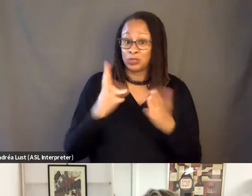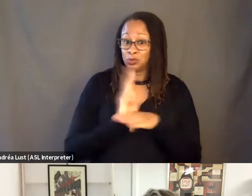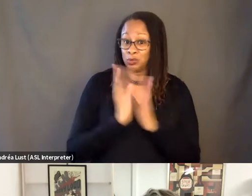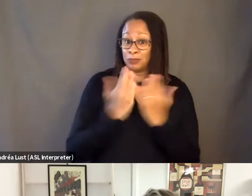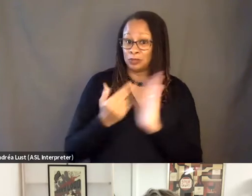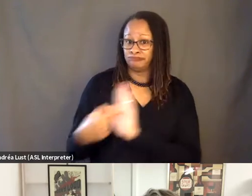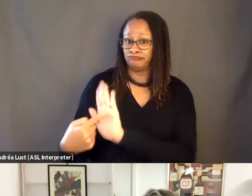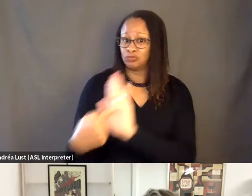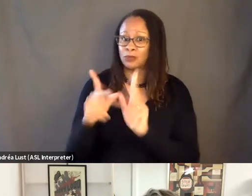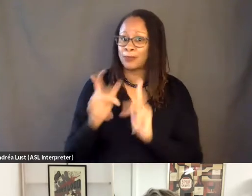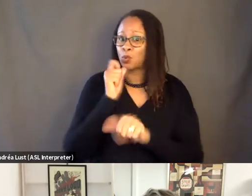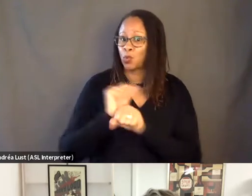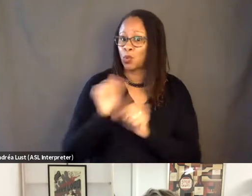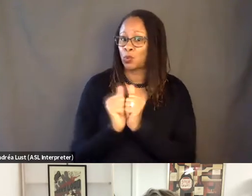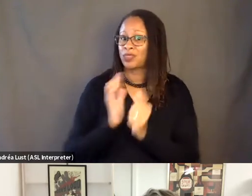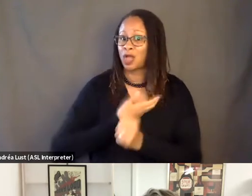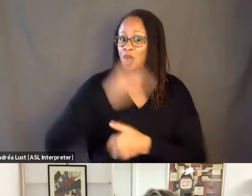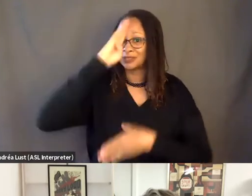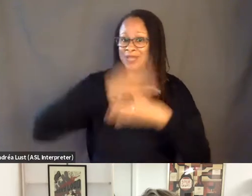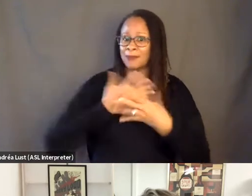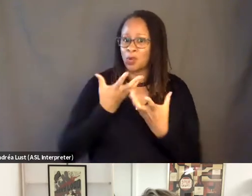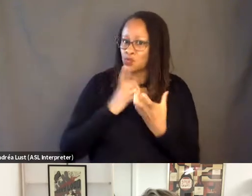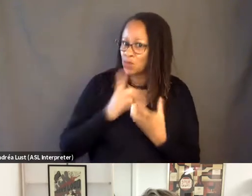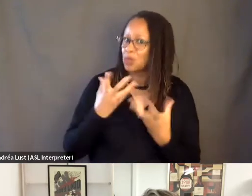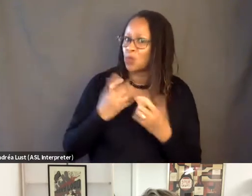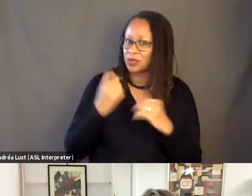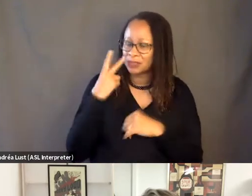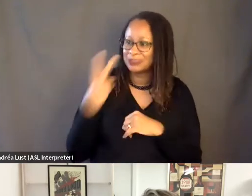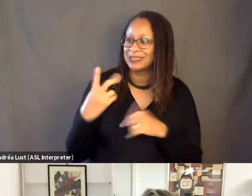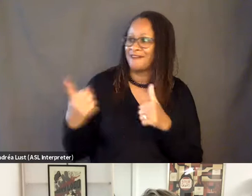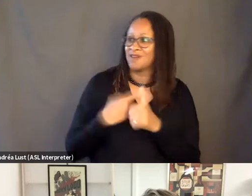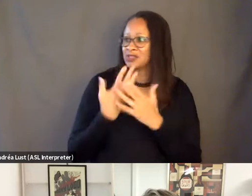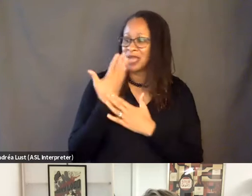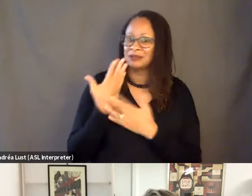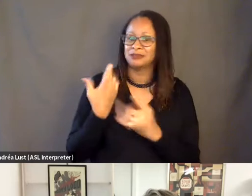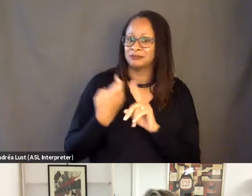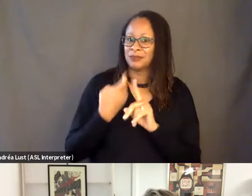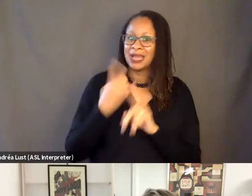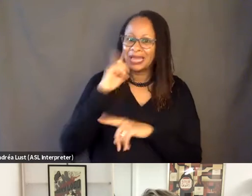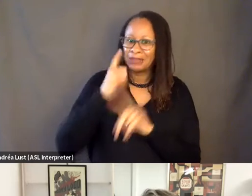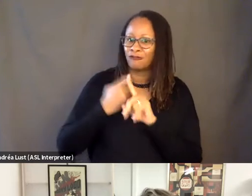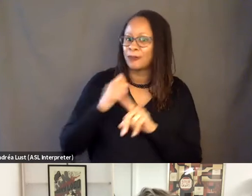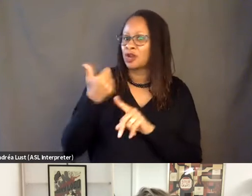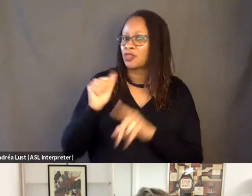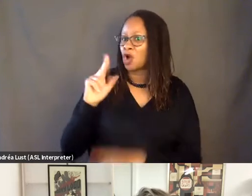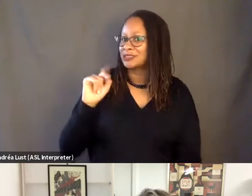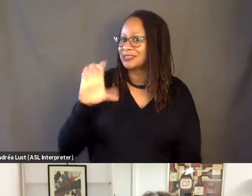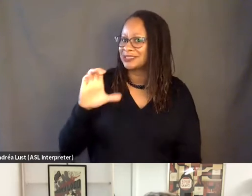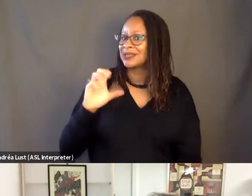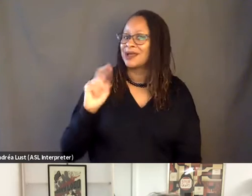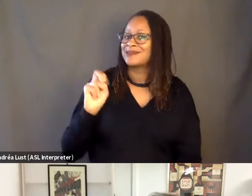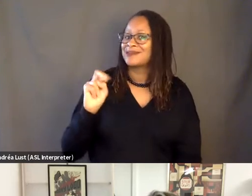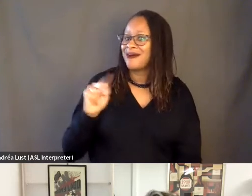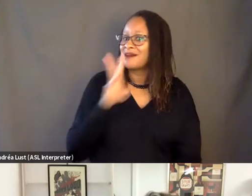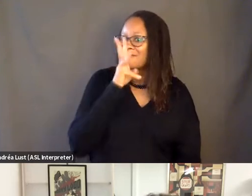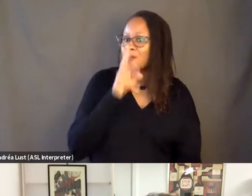we badly wanted them to hear firsthand from another autistic nonverbal kid